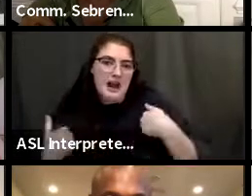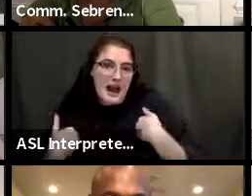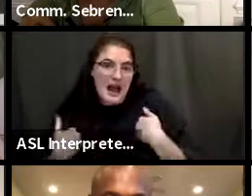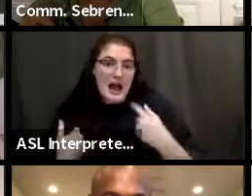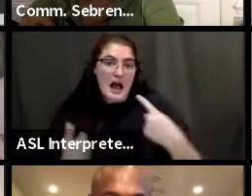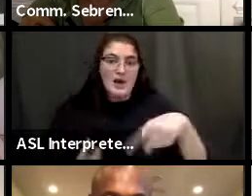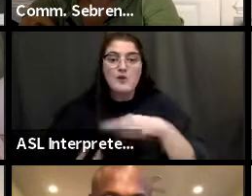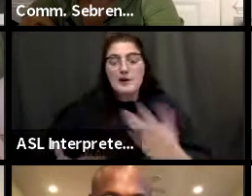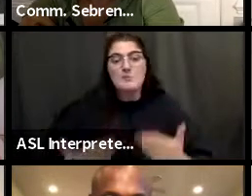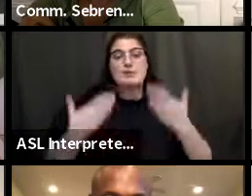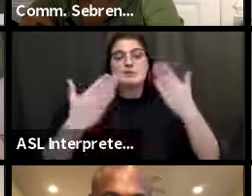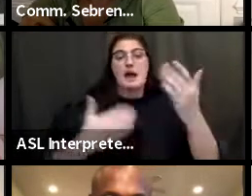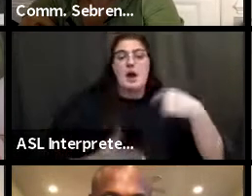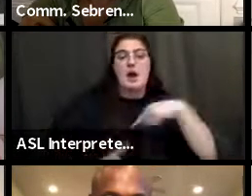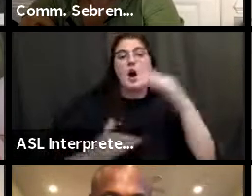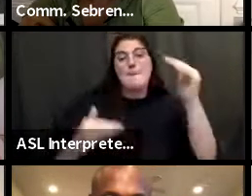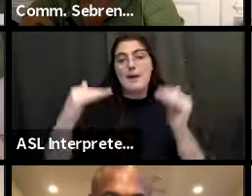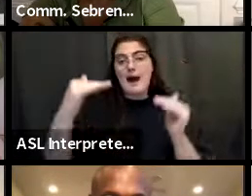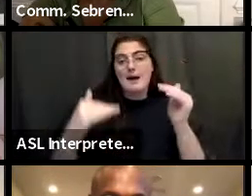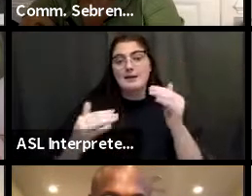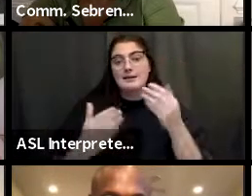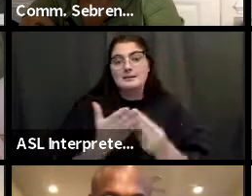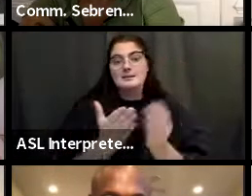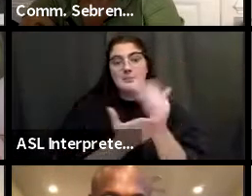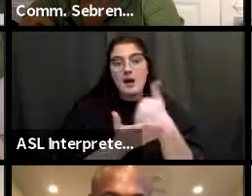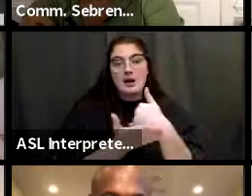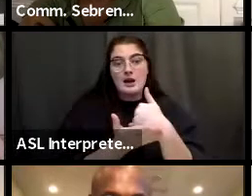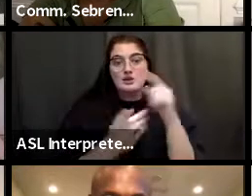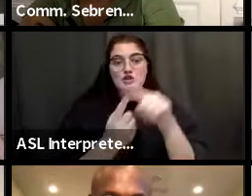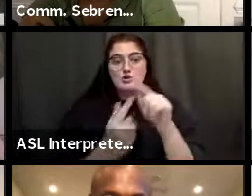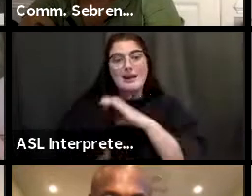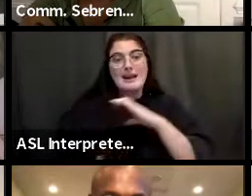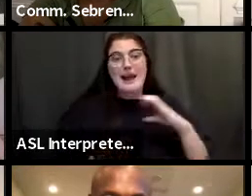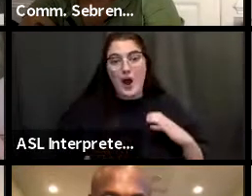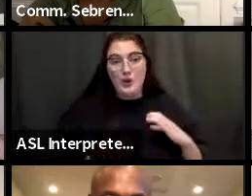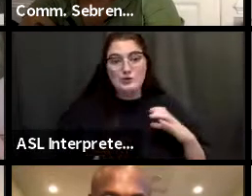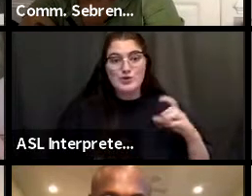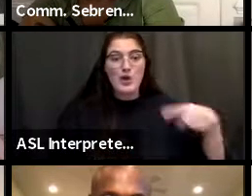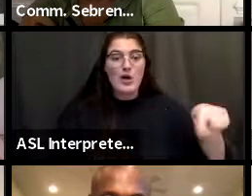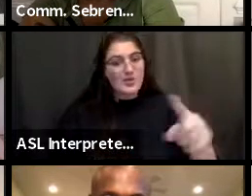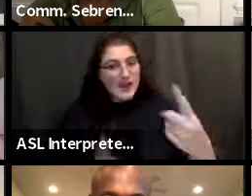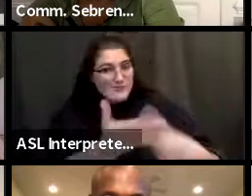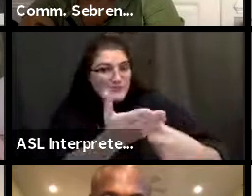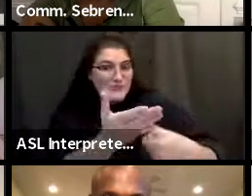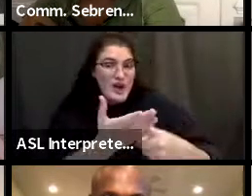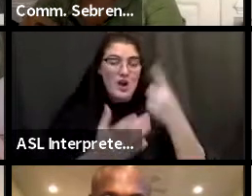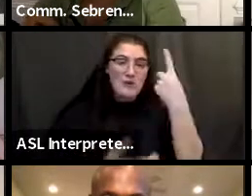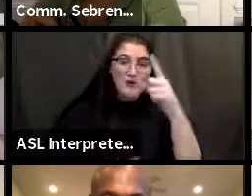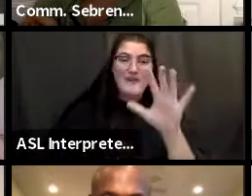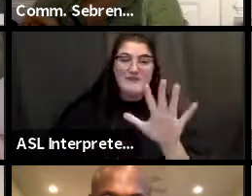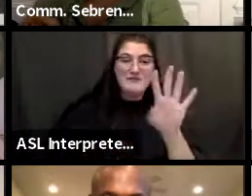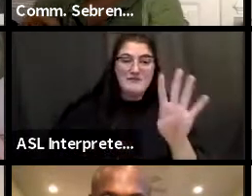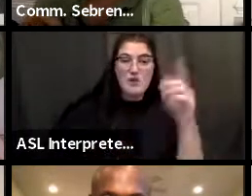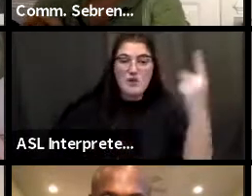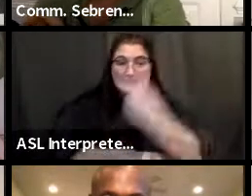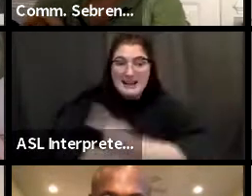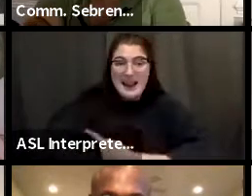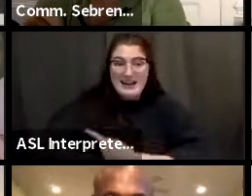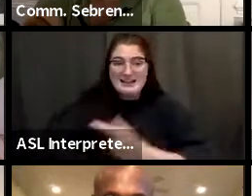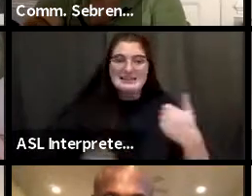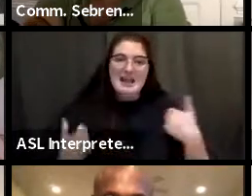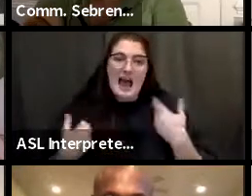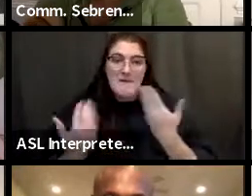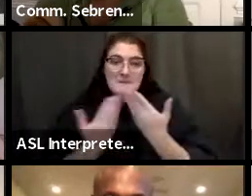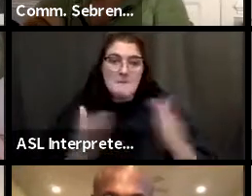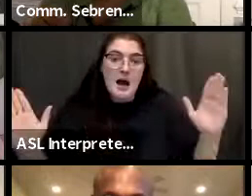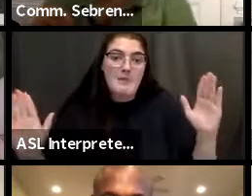our balanced budget to the Council of the District of Columbia. They deliberate for 54 days and have public